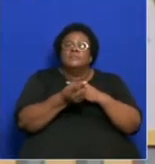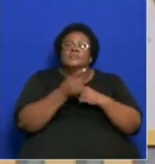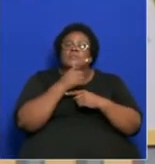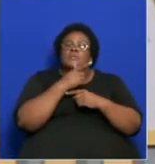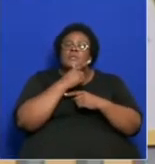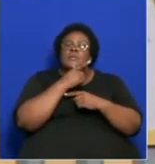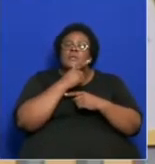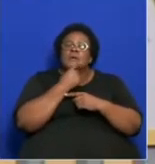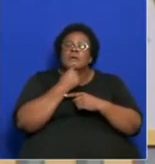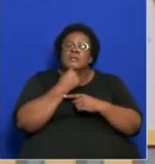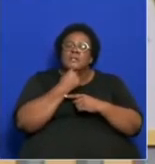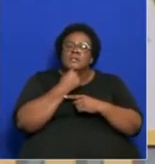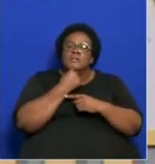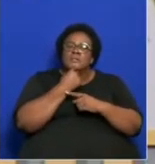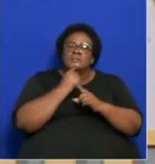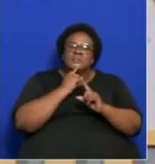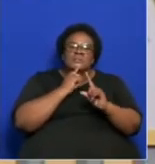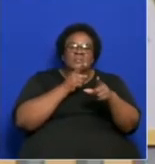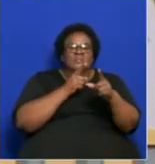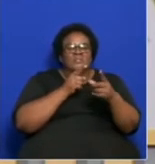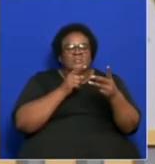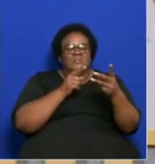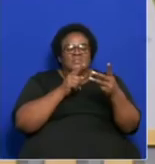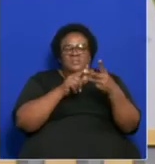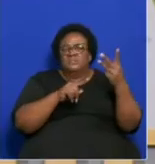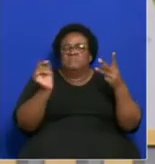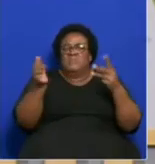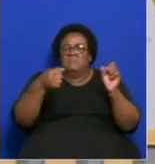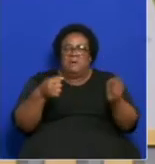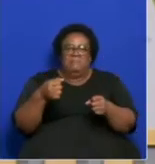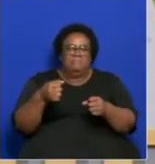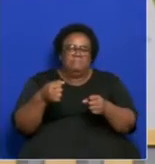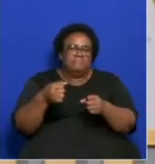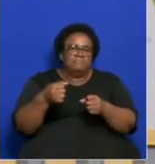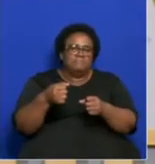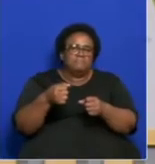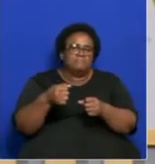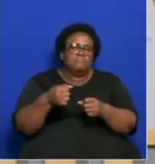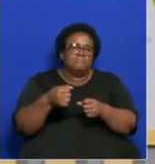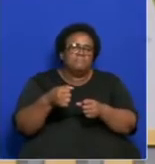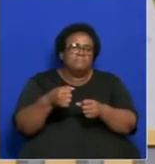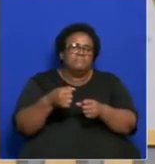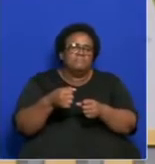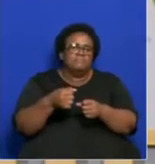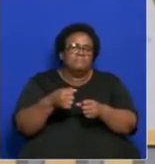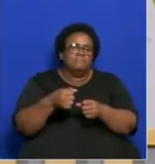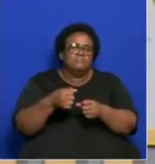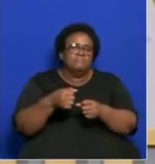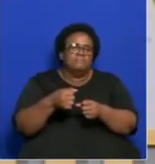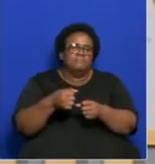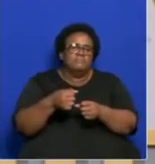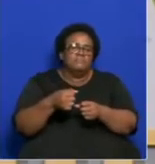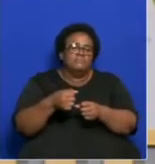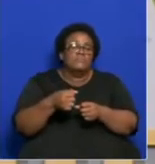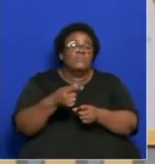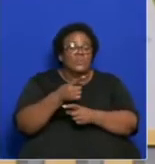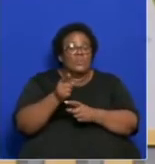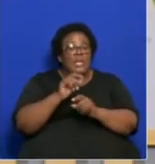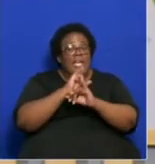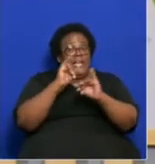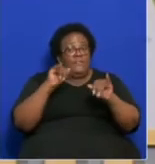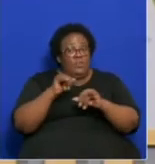right? I had no, but those invoices had to